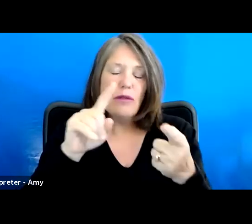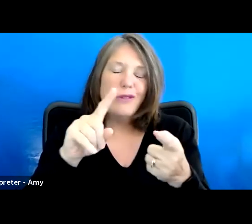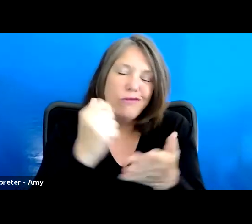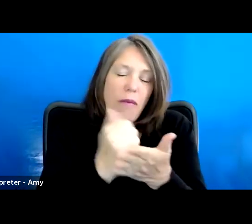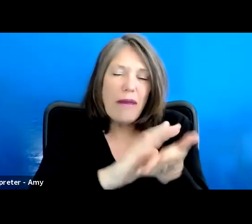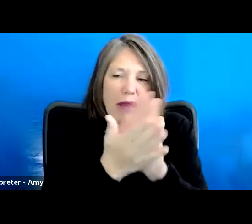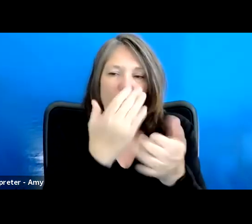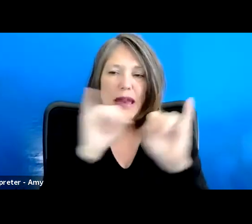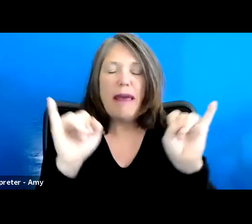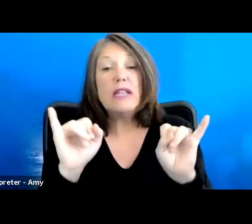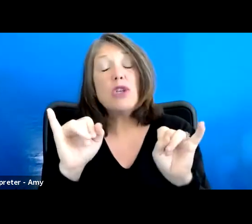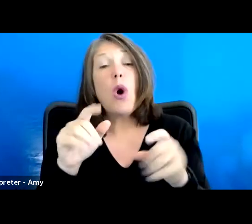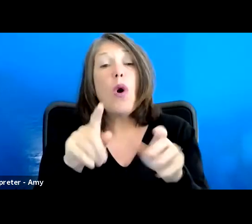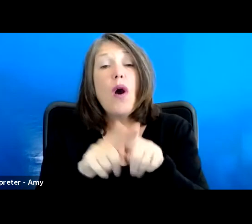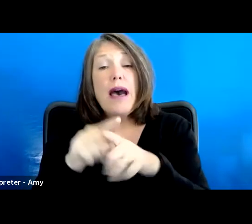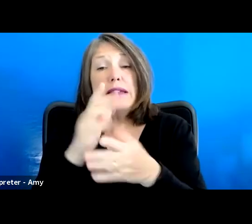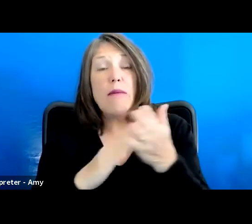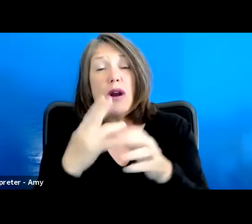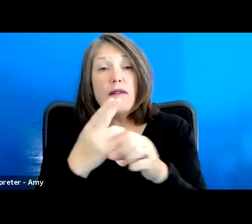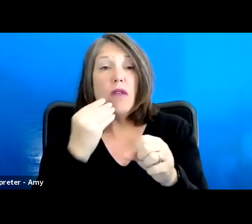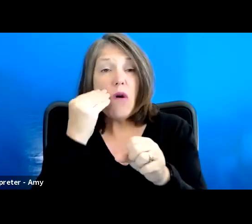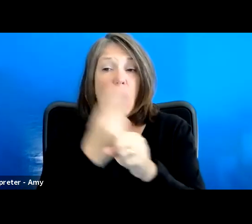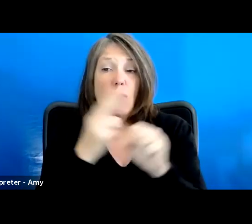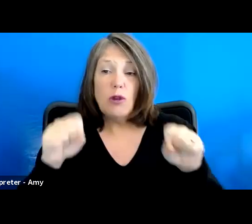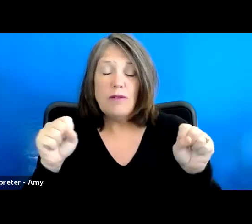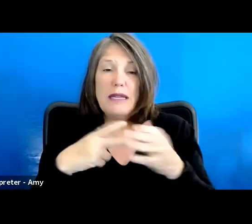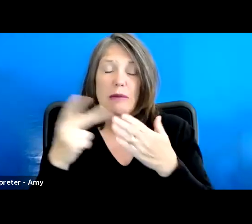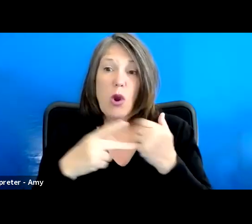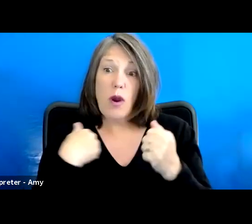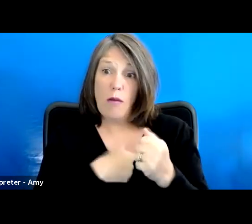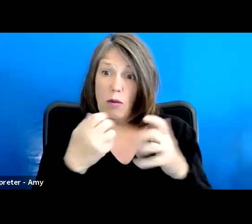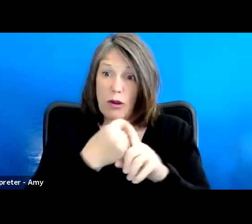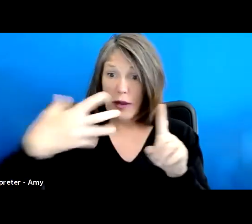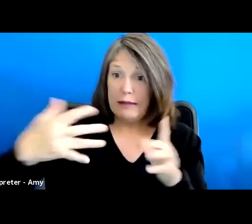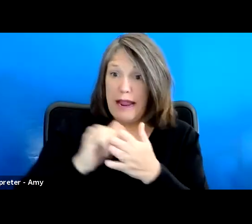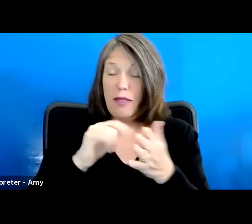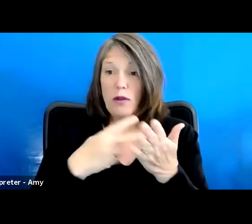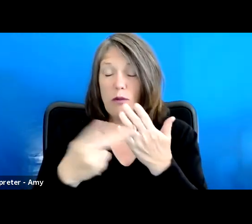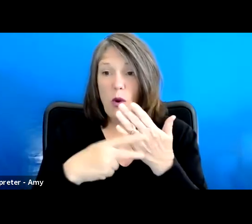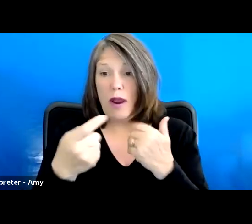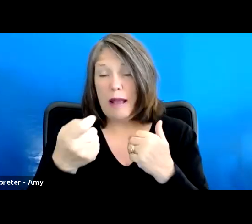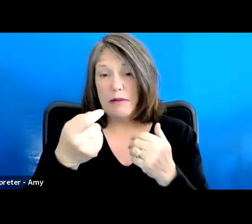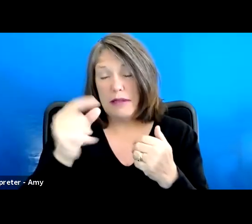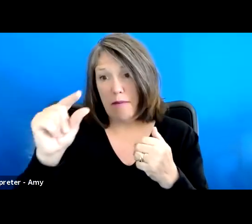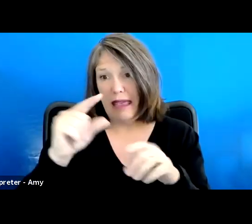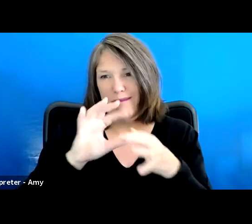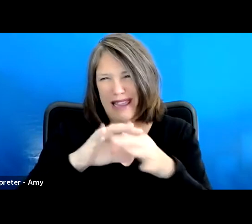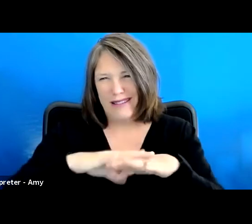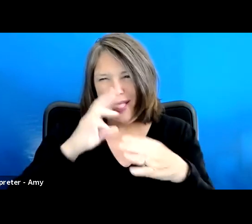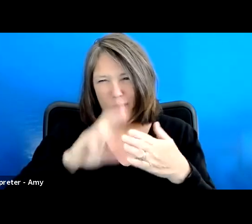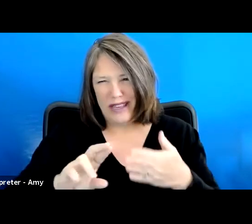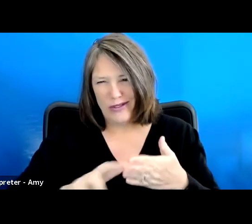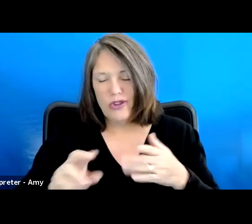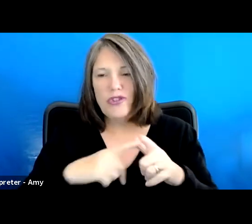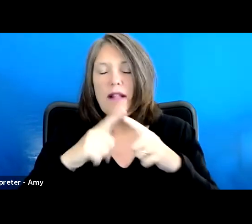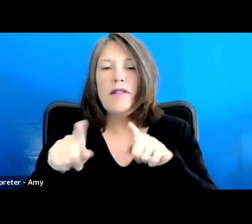a result of being a part of the home usability program, we're looking at expanding those programs a bit based on the research. And then